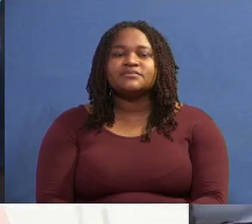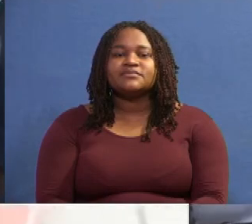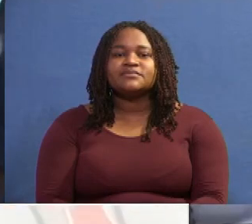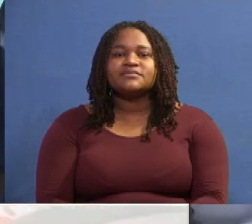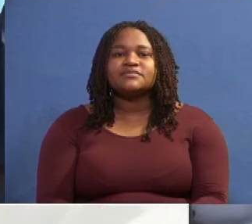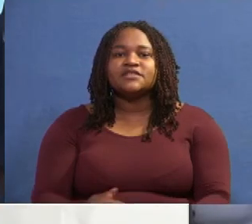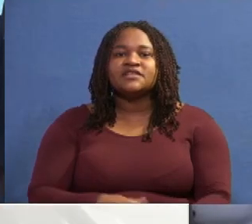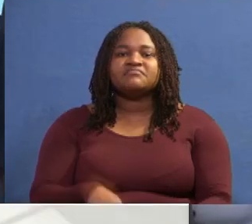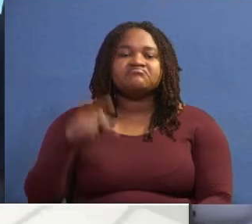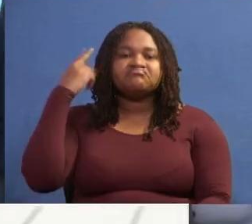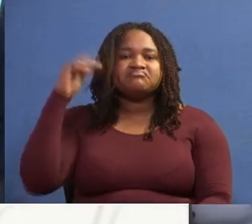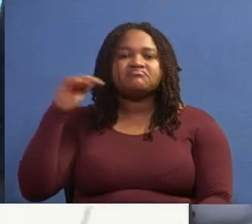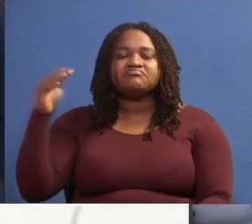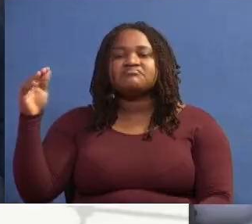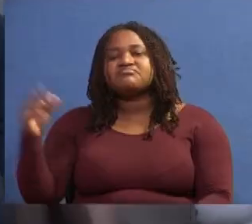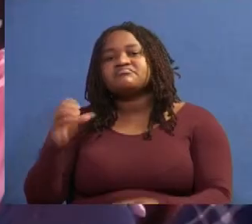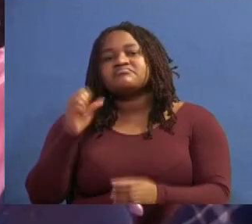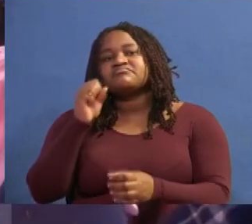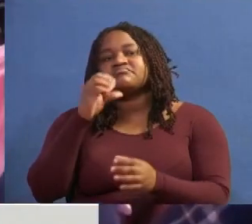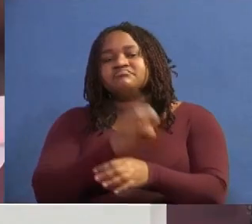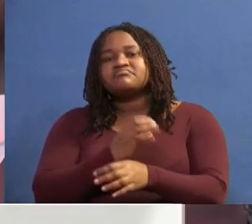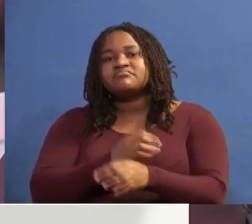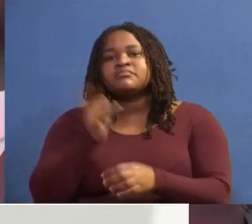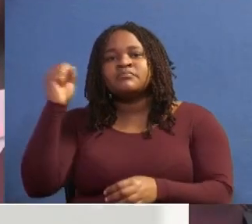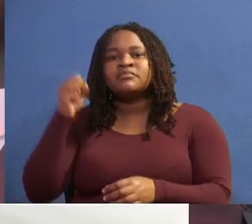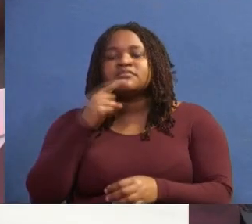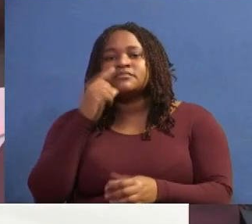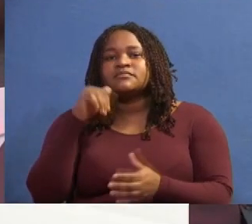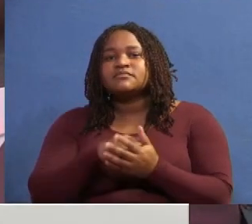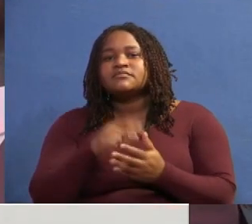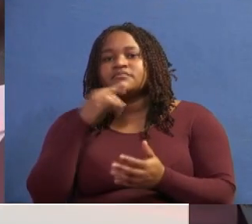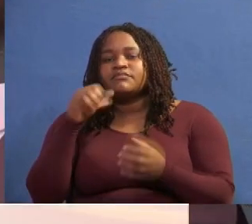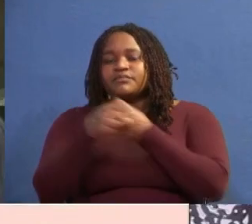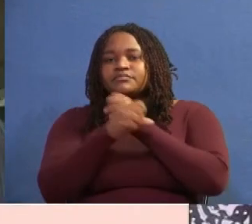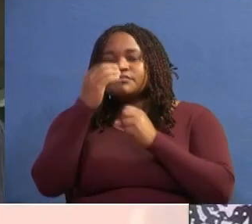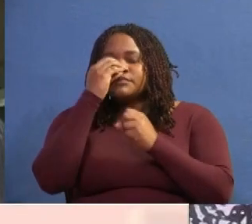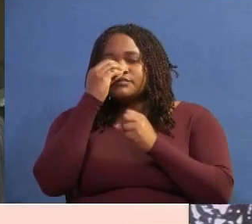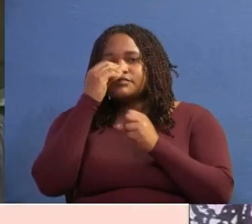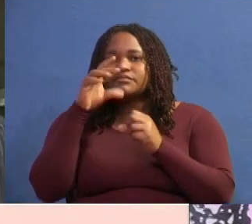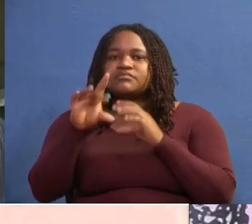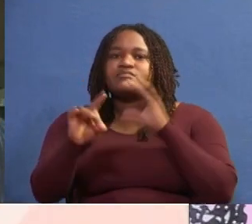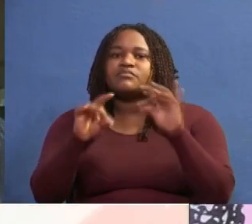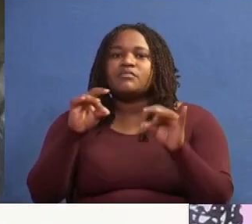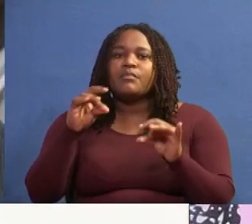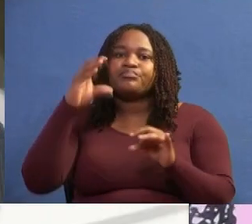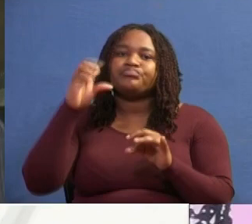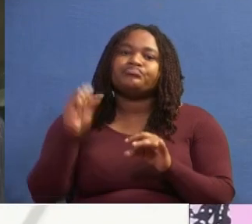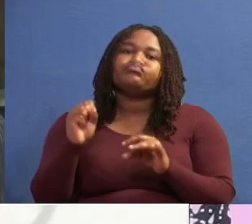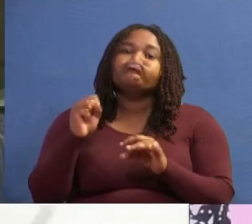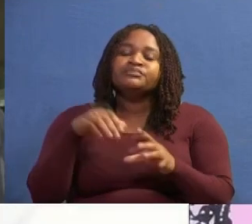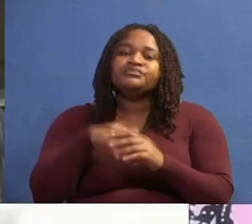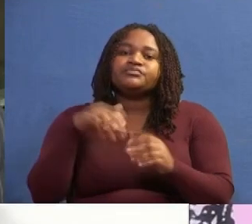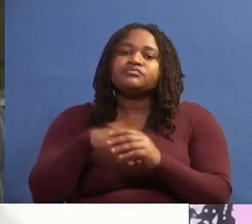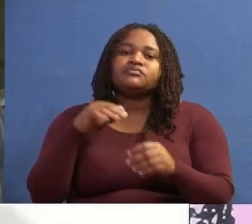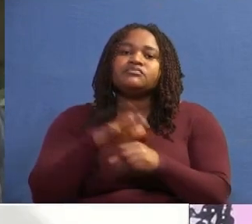In Kisii County, a Kitutu Churches South politician Daniel Ongoto has claimed President William Ruto's nomination of cabinet secretaries outside